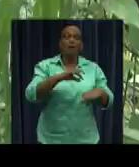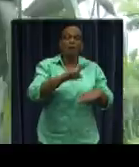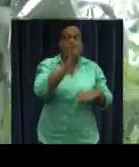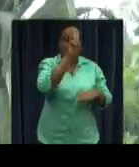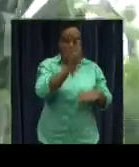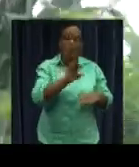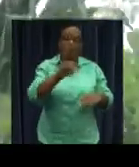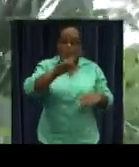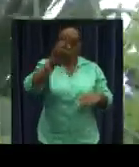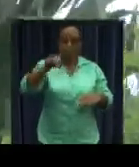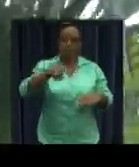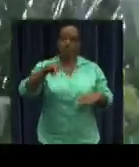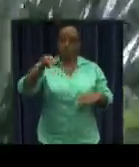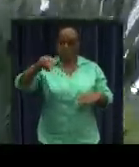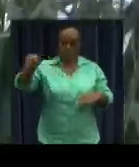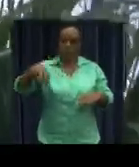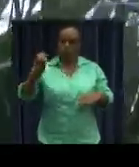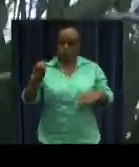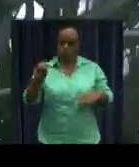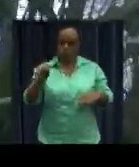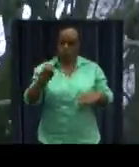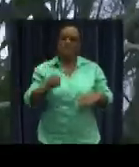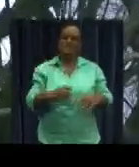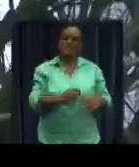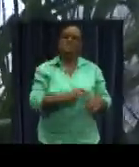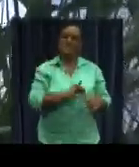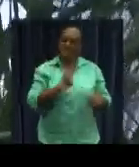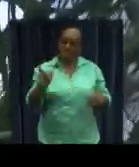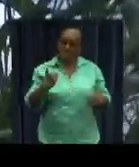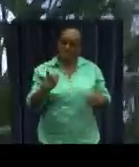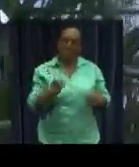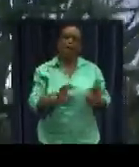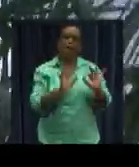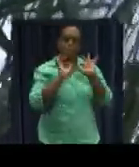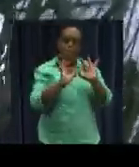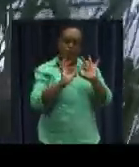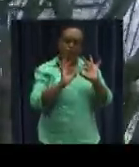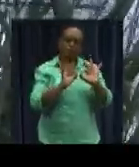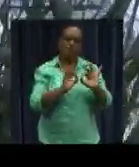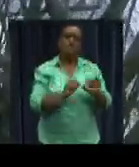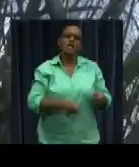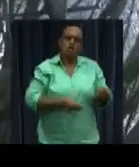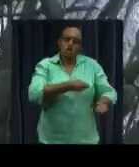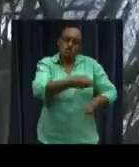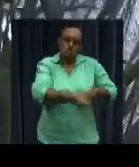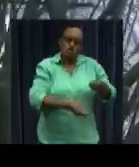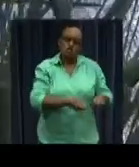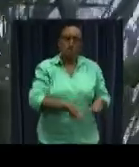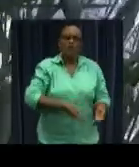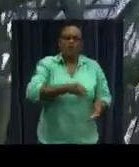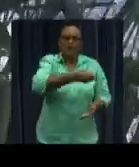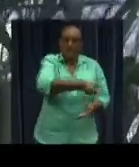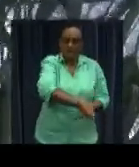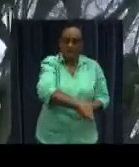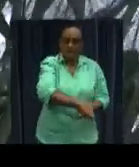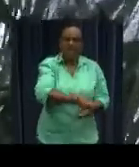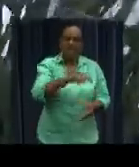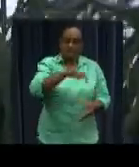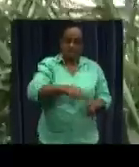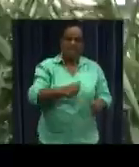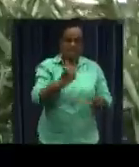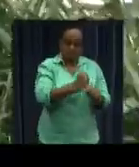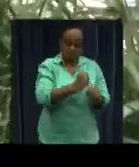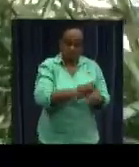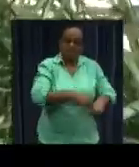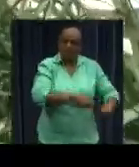within 18 months will already reach a weight of 180 kilograms. The